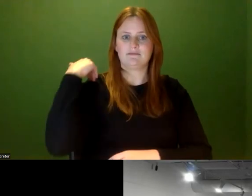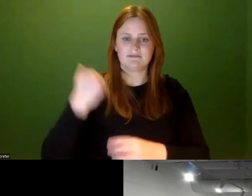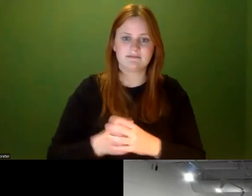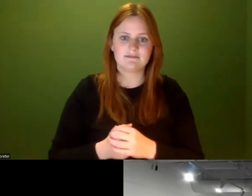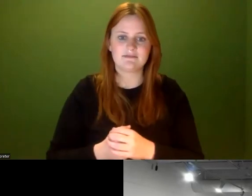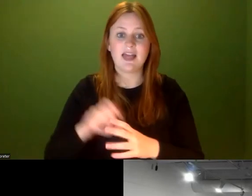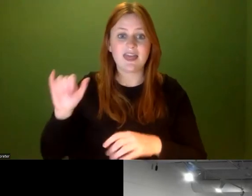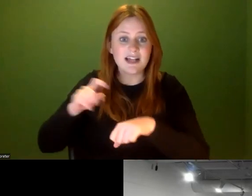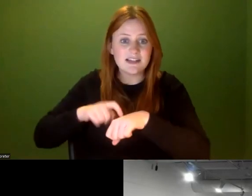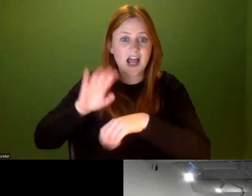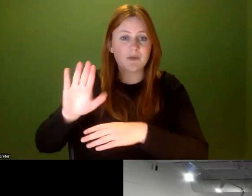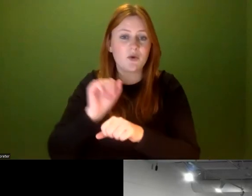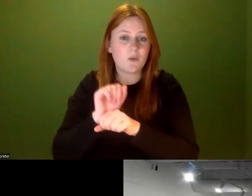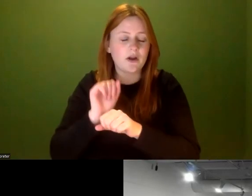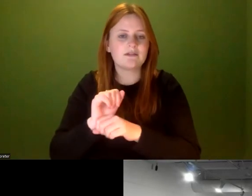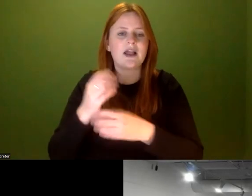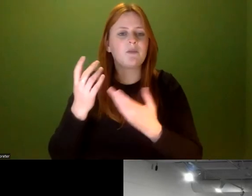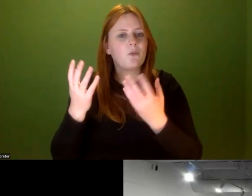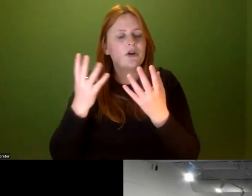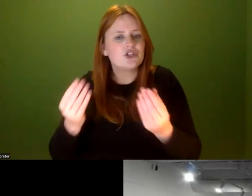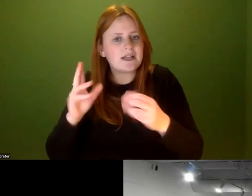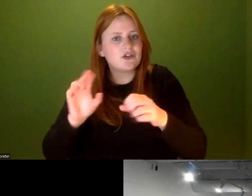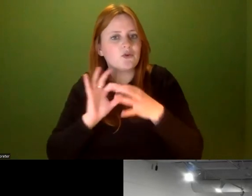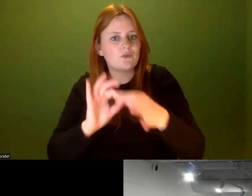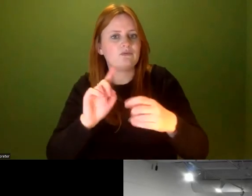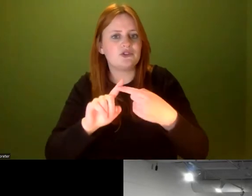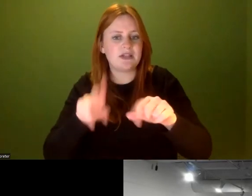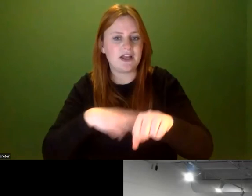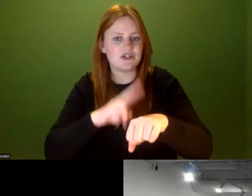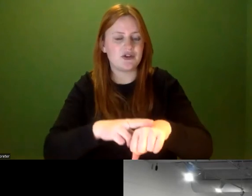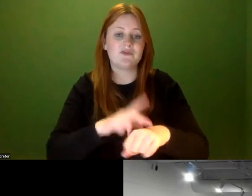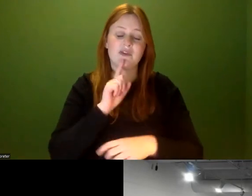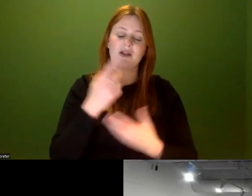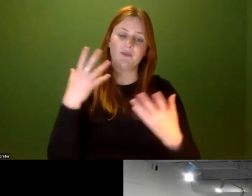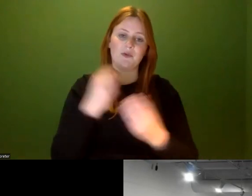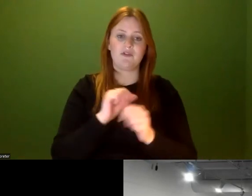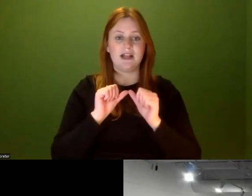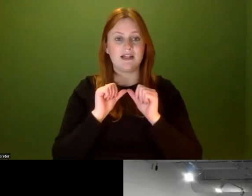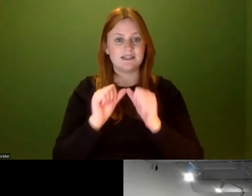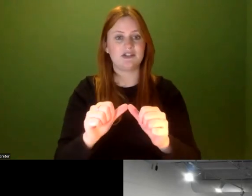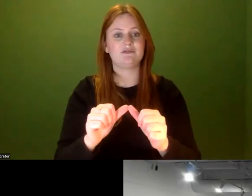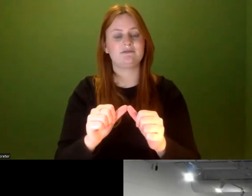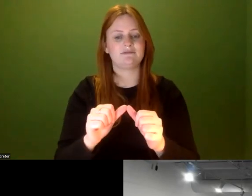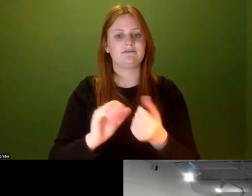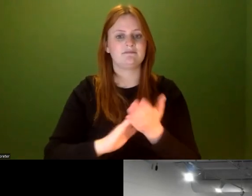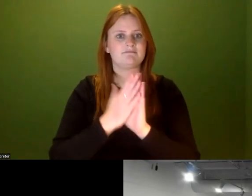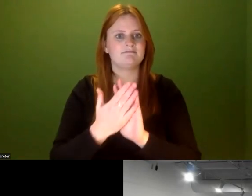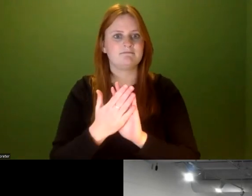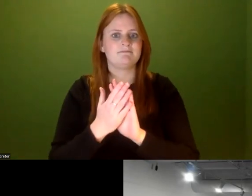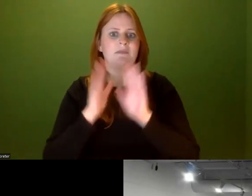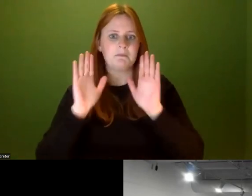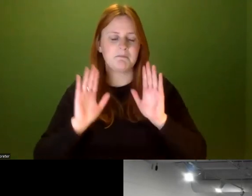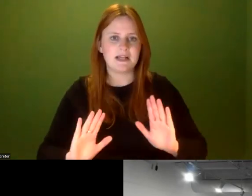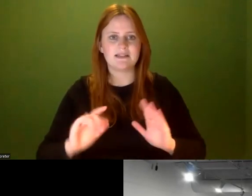a distinct gentleness in its references to nature, which has gracefully continued to evolve into such an enormous variety of